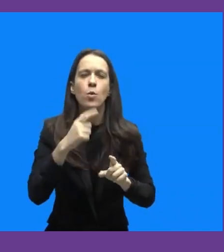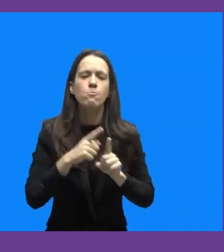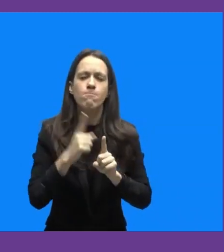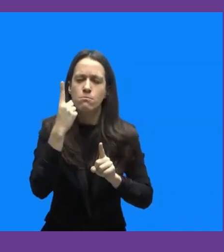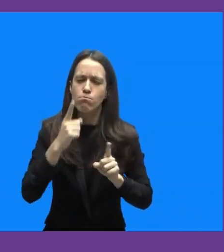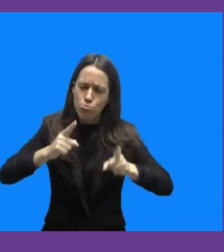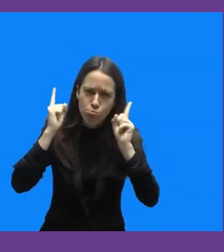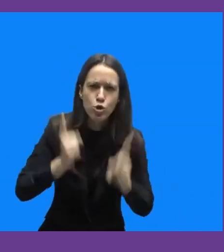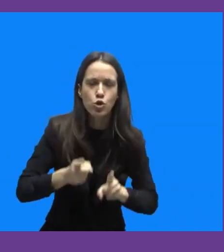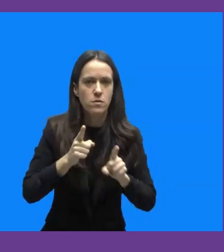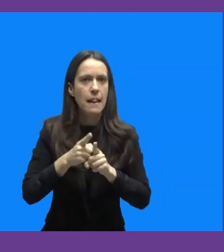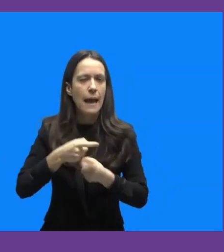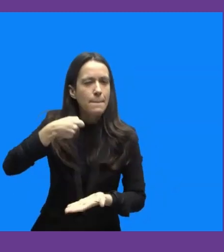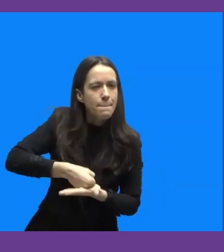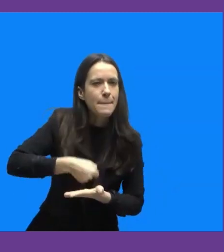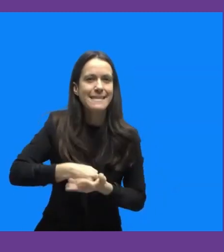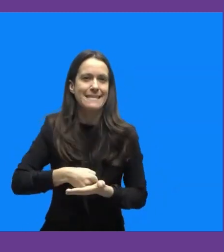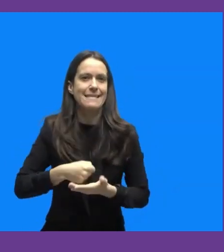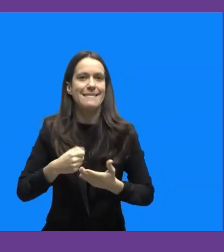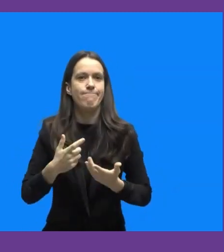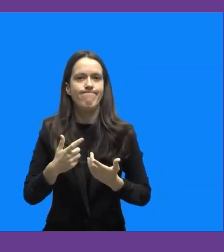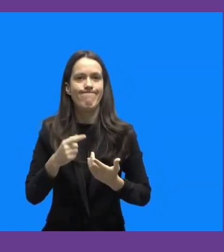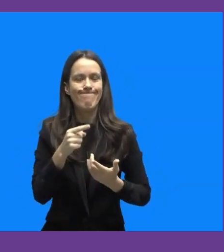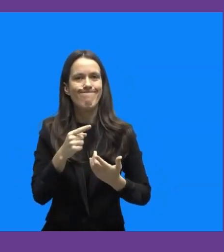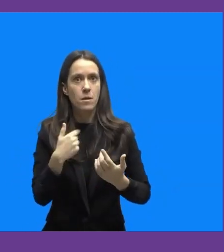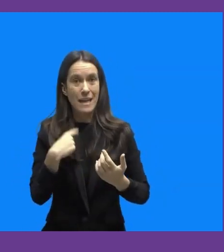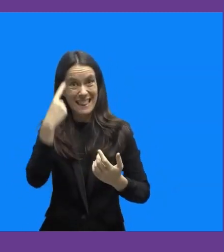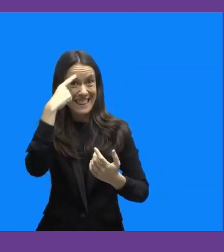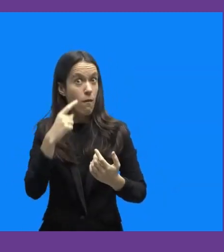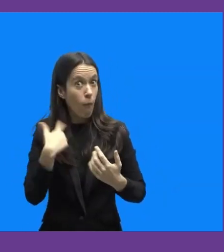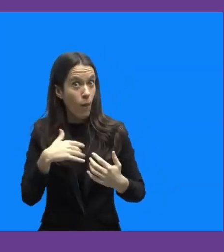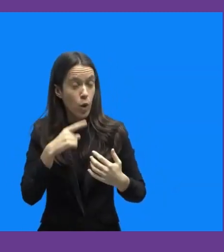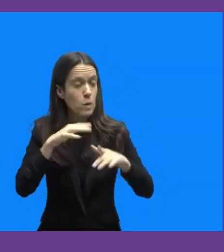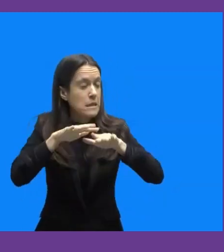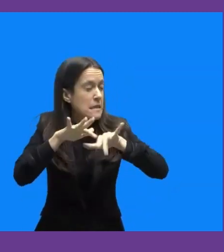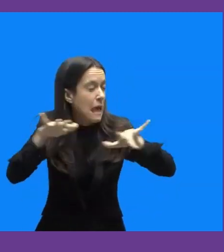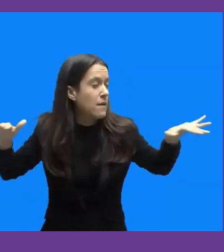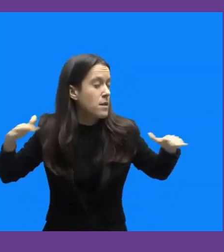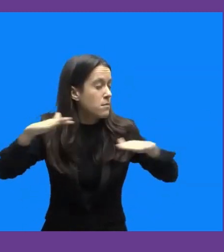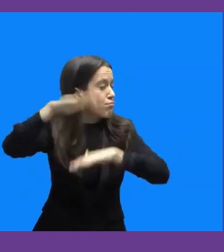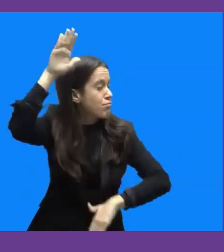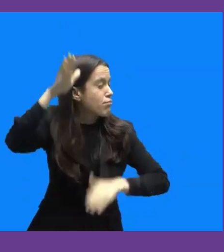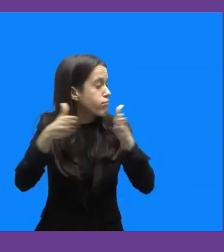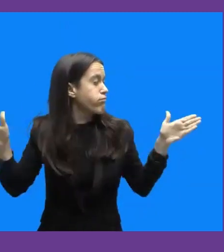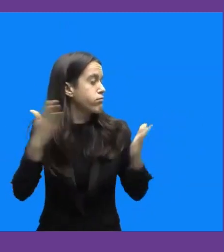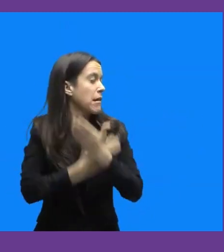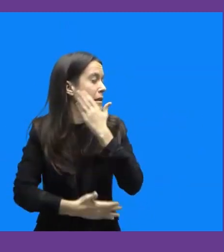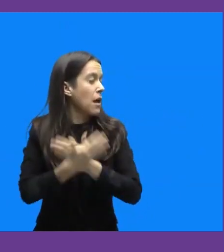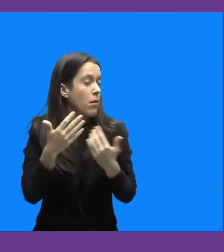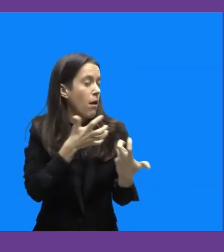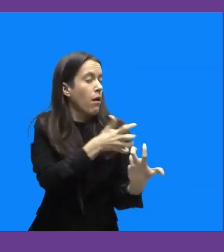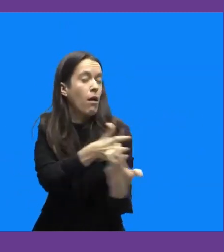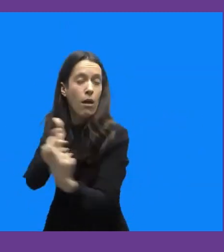and also that would fit such a diversity of realities within,